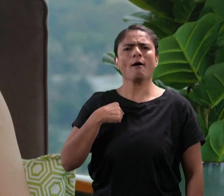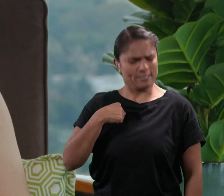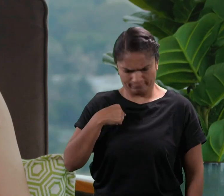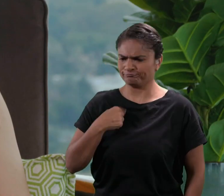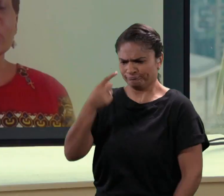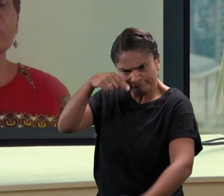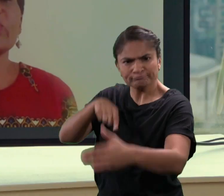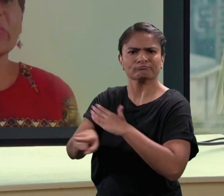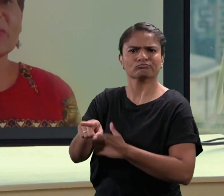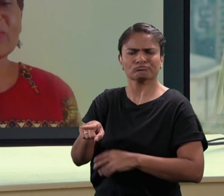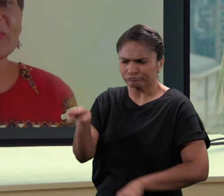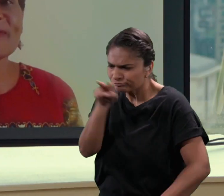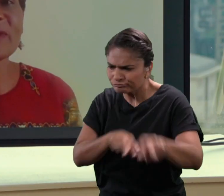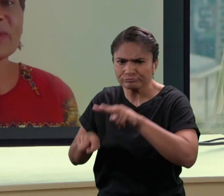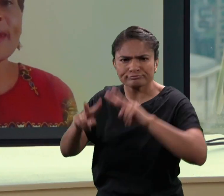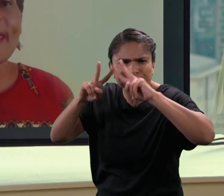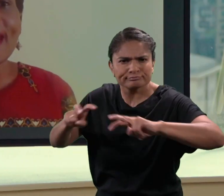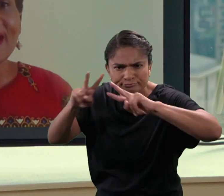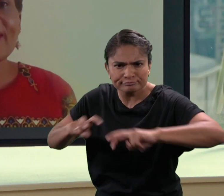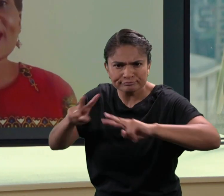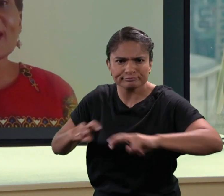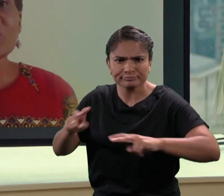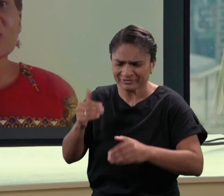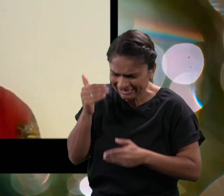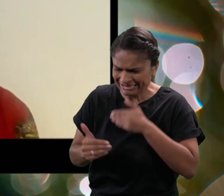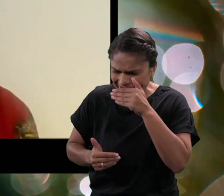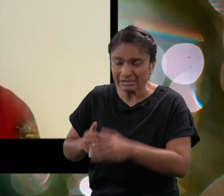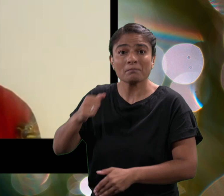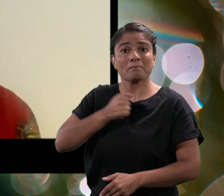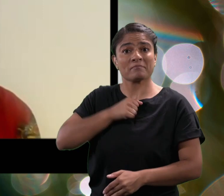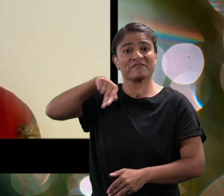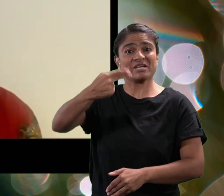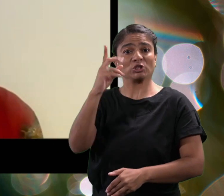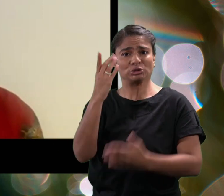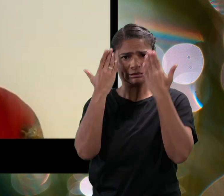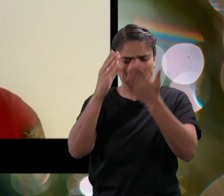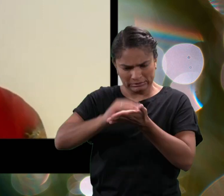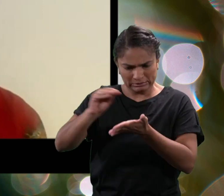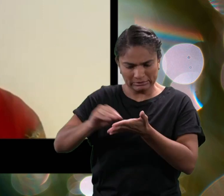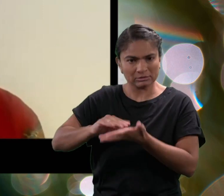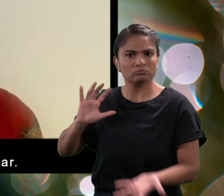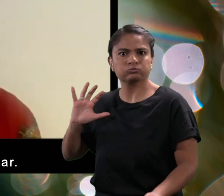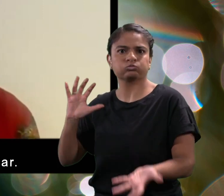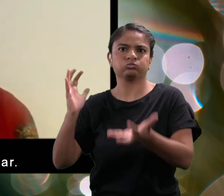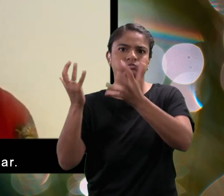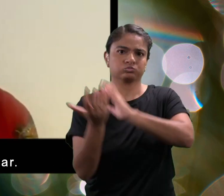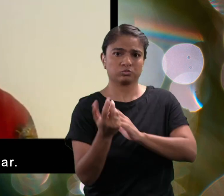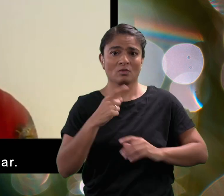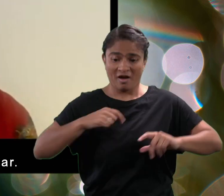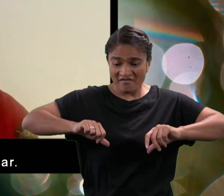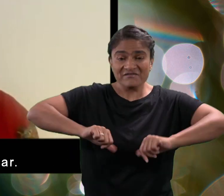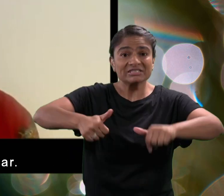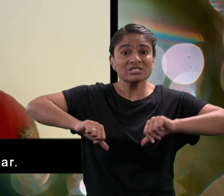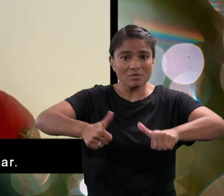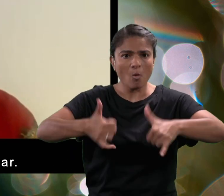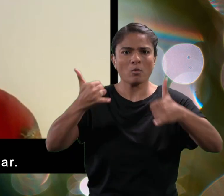so I decided to go into this field. And then it was through my PhD that I actually took a turn from physio and